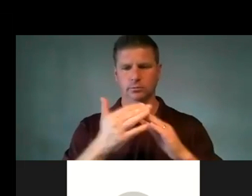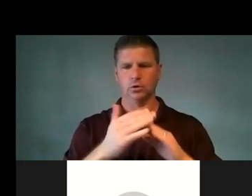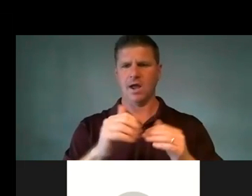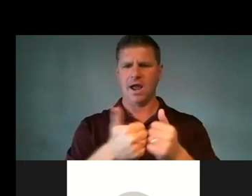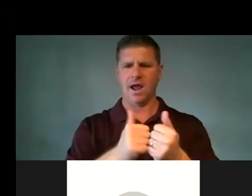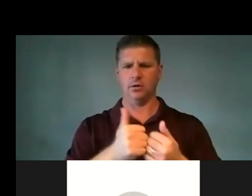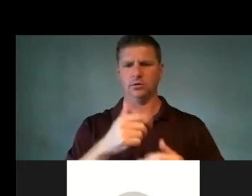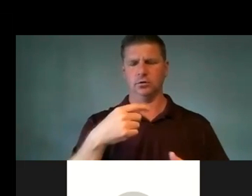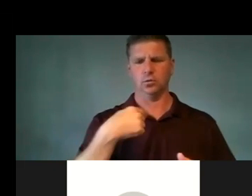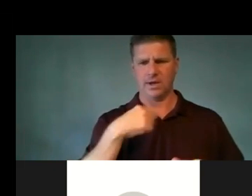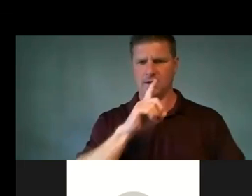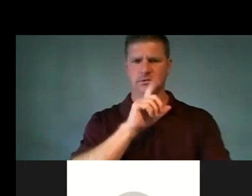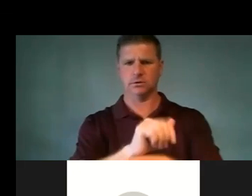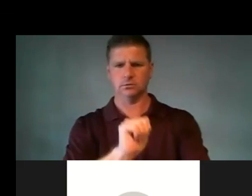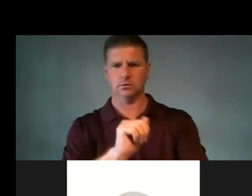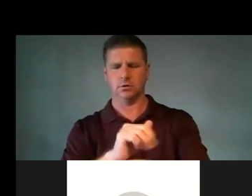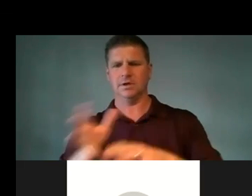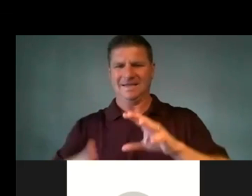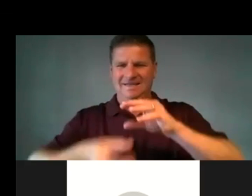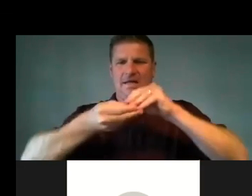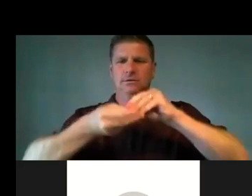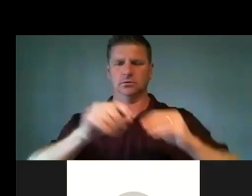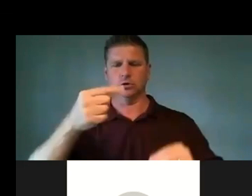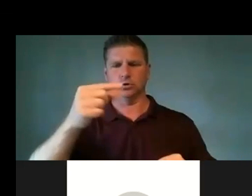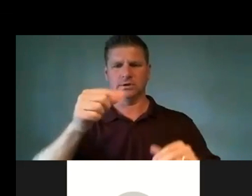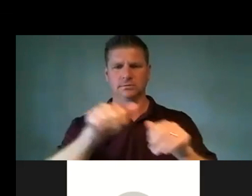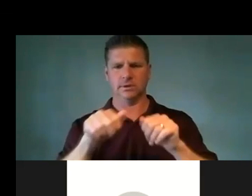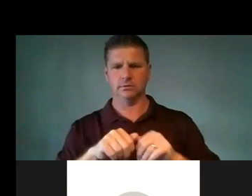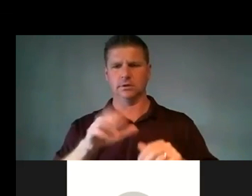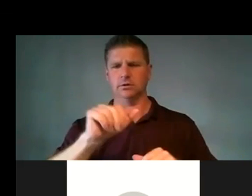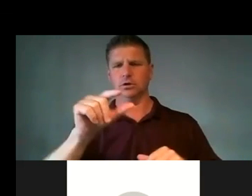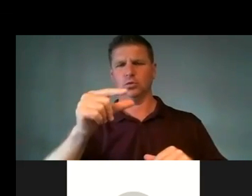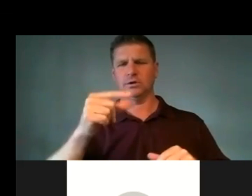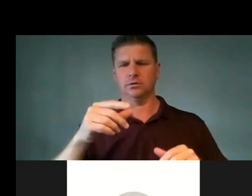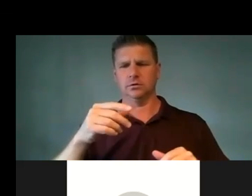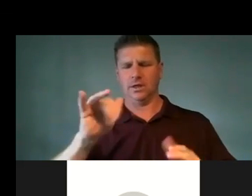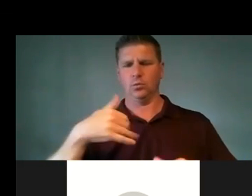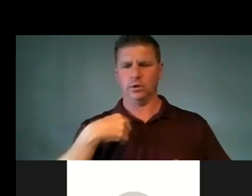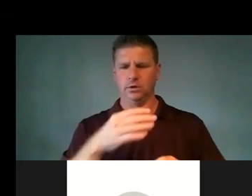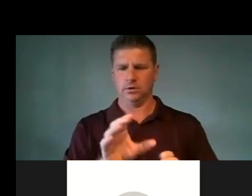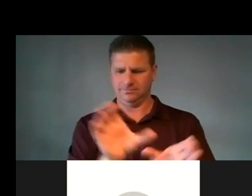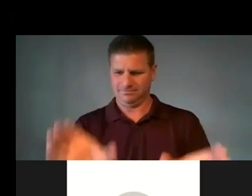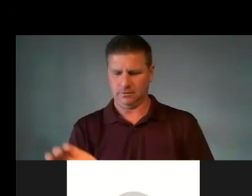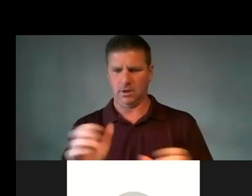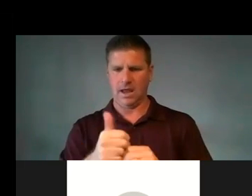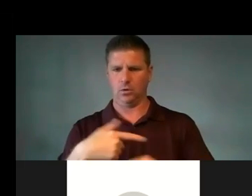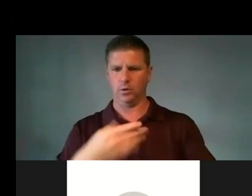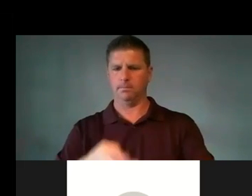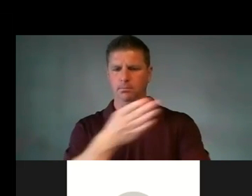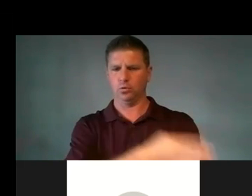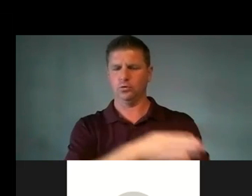do we actually enhance the green space and the greenway that we're sitting next to it? How do we improve the connectivity?